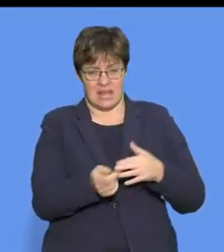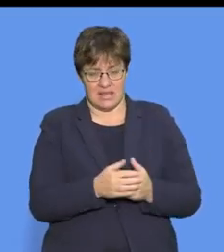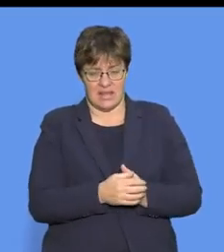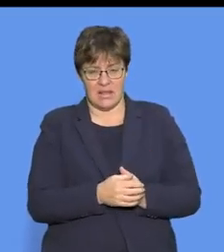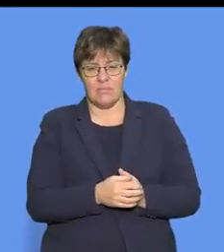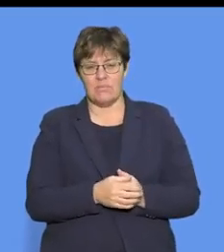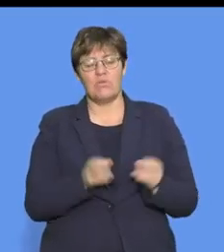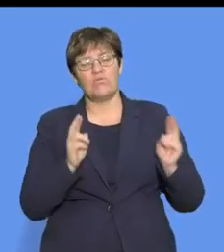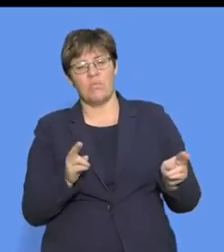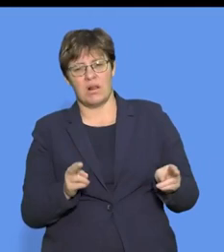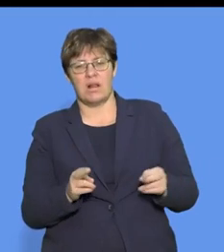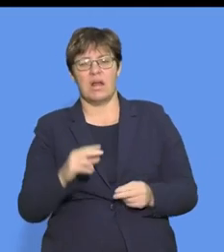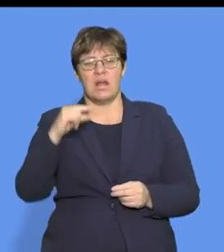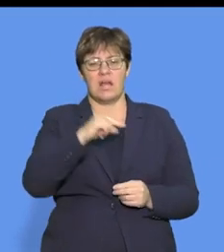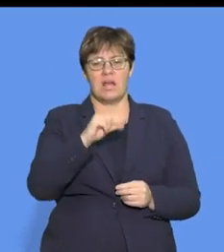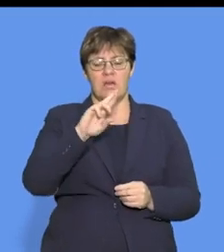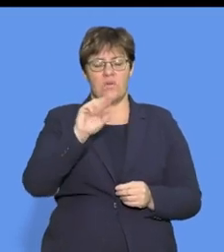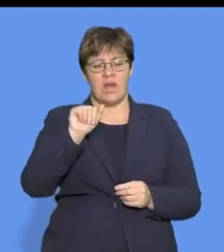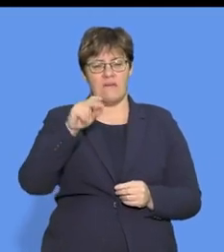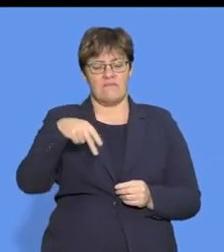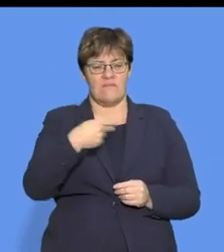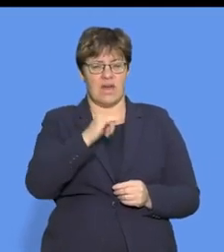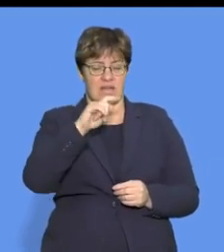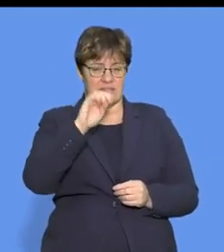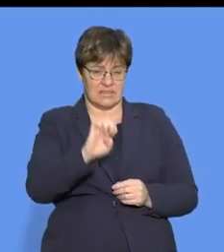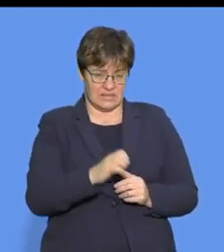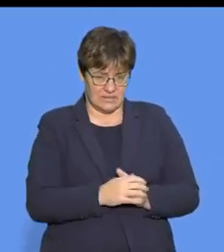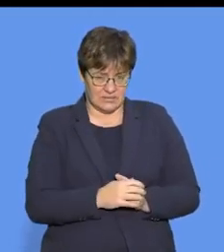anything, but they are usually graphite electrodes.